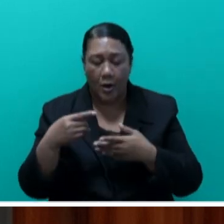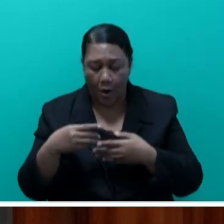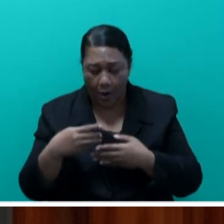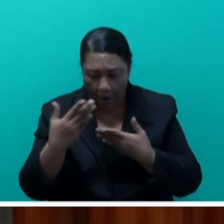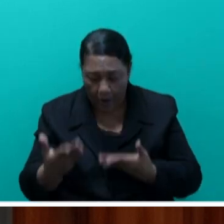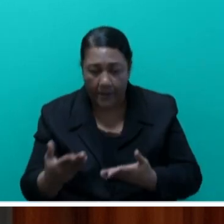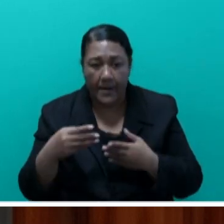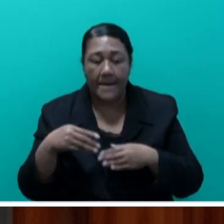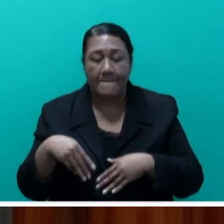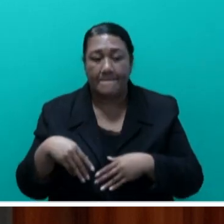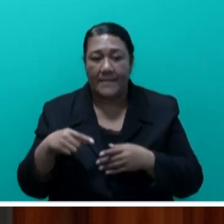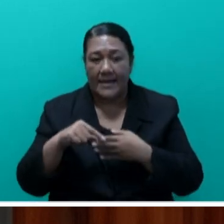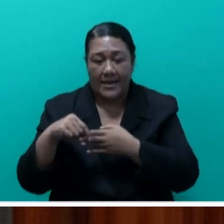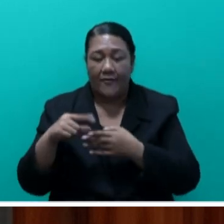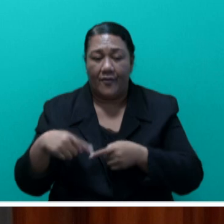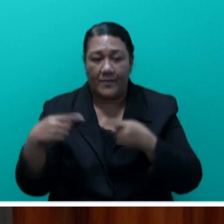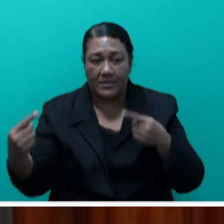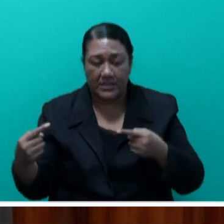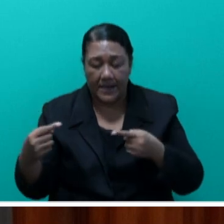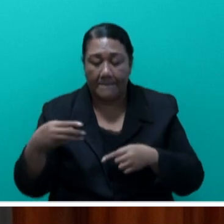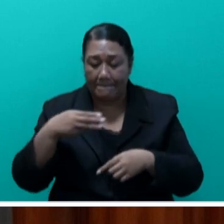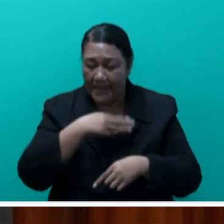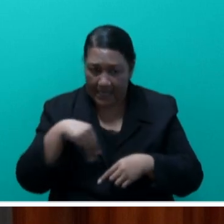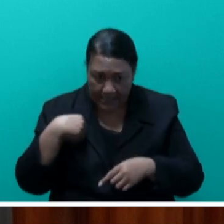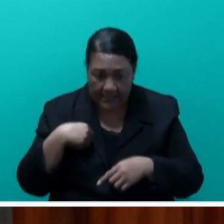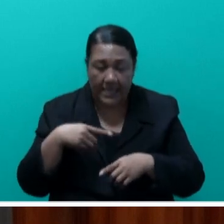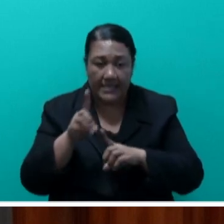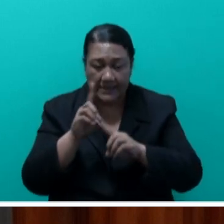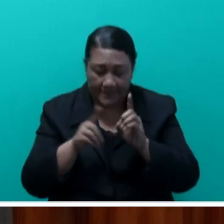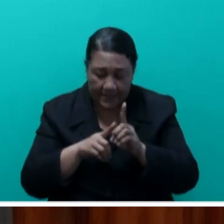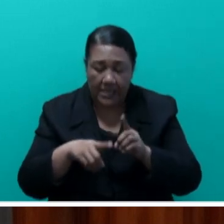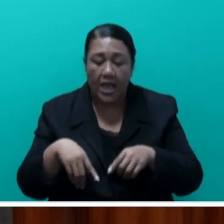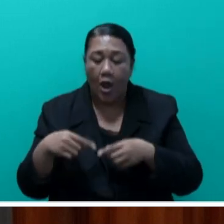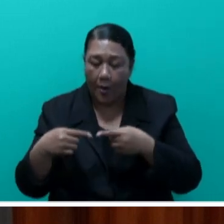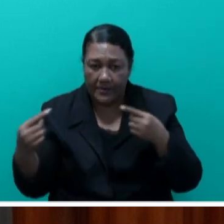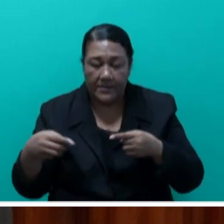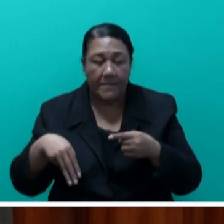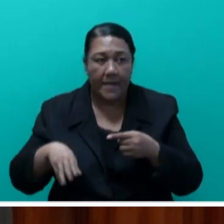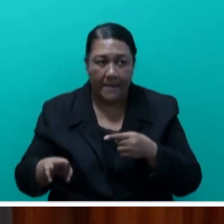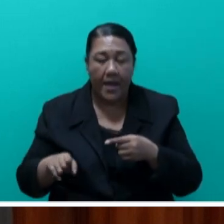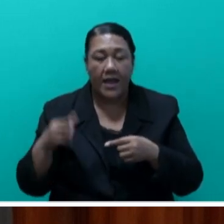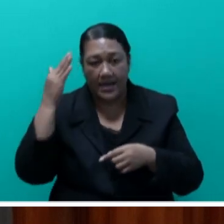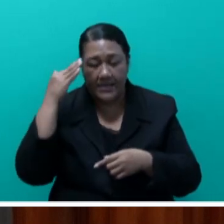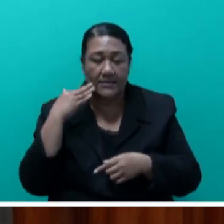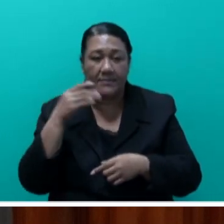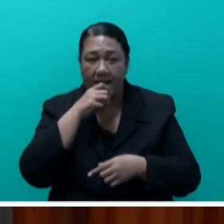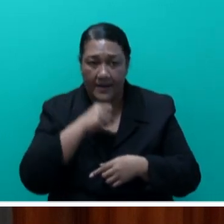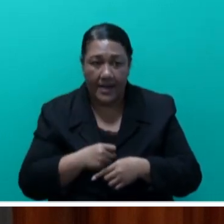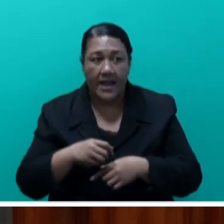and Assistant Ministers, Honourable Members of Parliament, ladies and gentlemen, Nisayanda Vinaka.